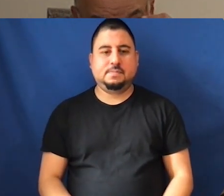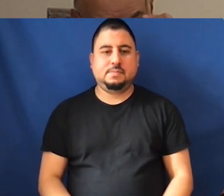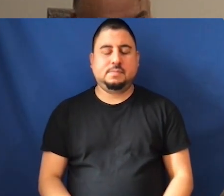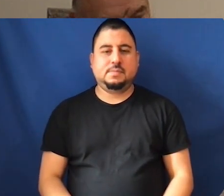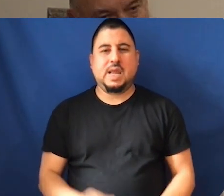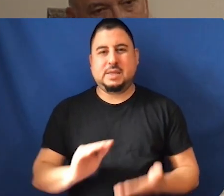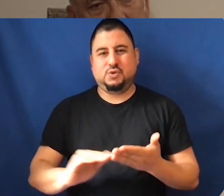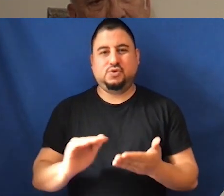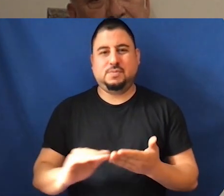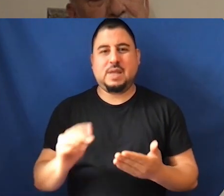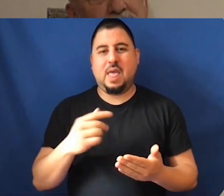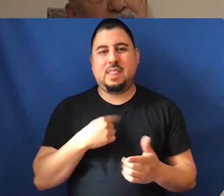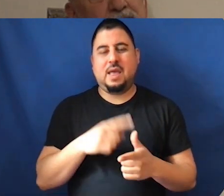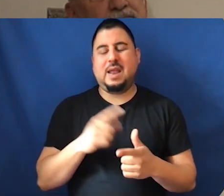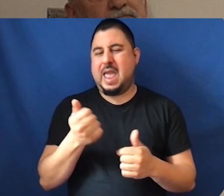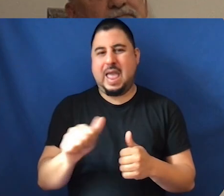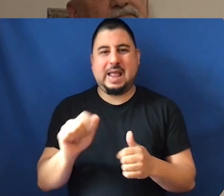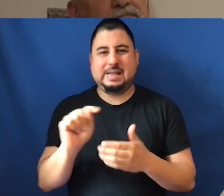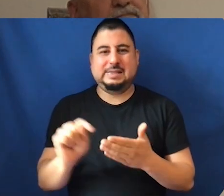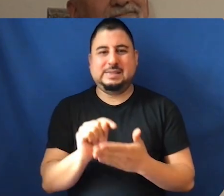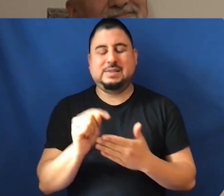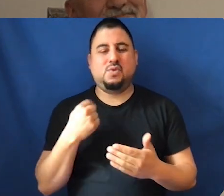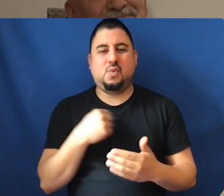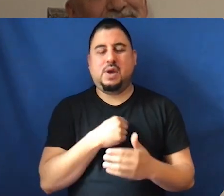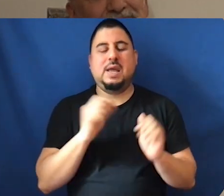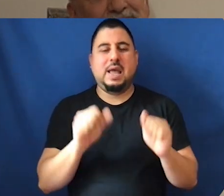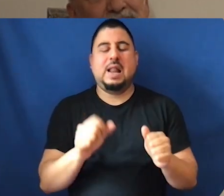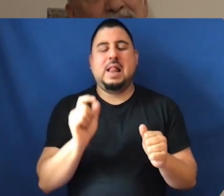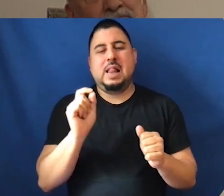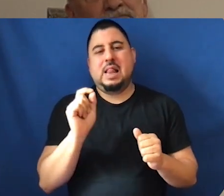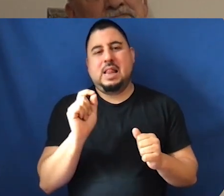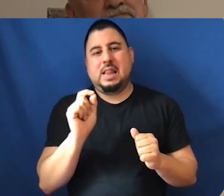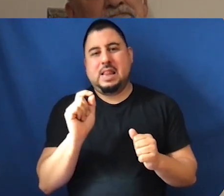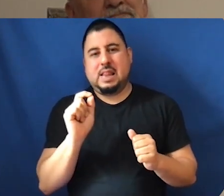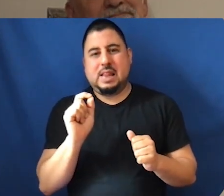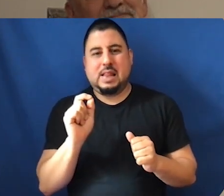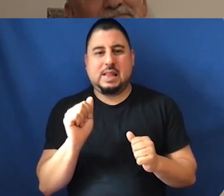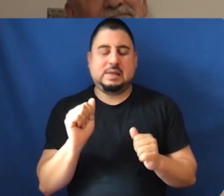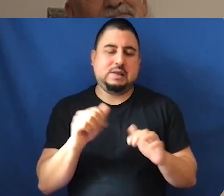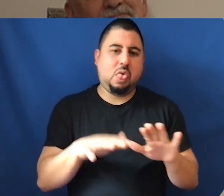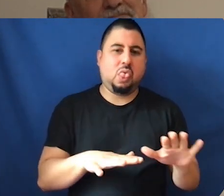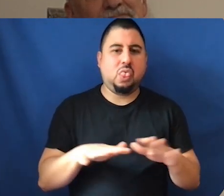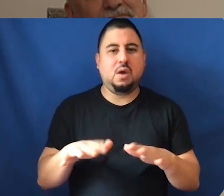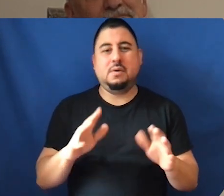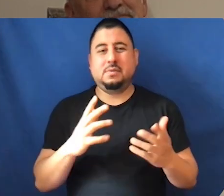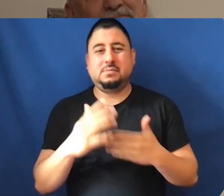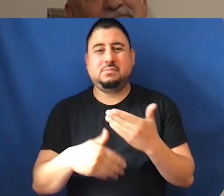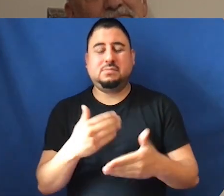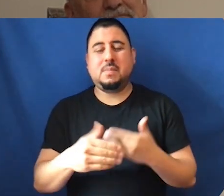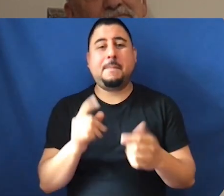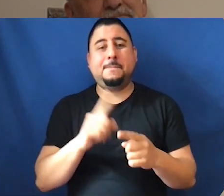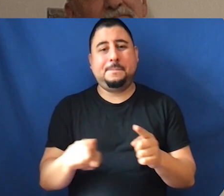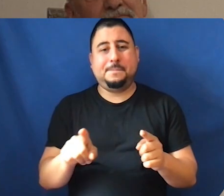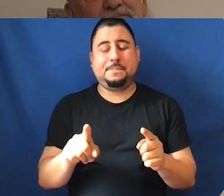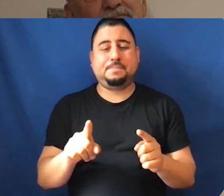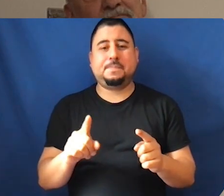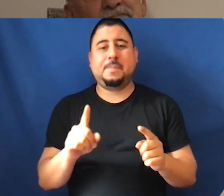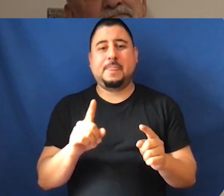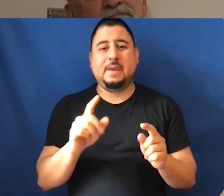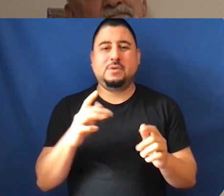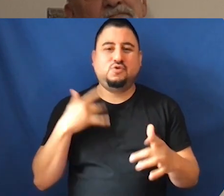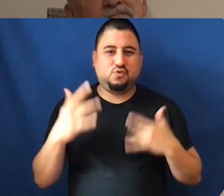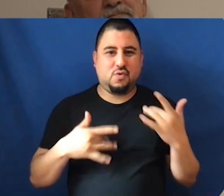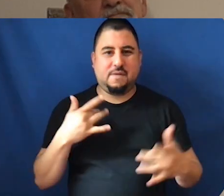this time in any season, we can start to get a little like, oh, are we done yet? Can we move on? And when? But it's such